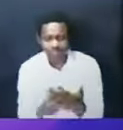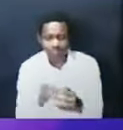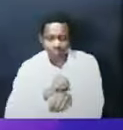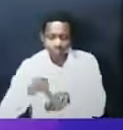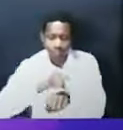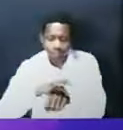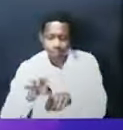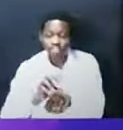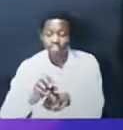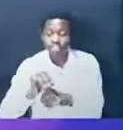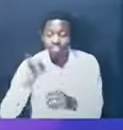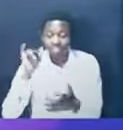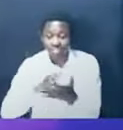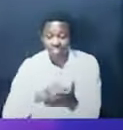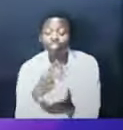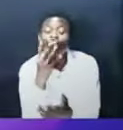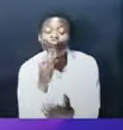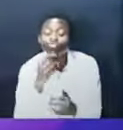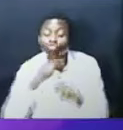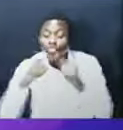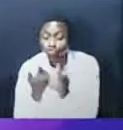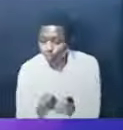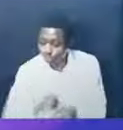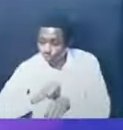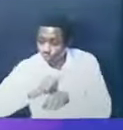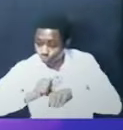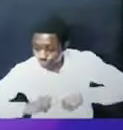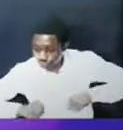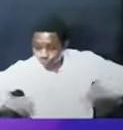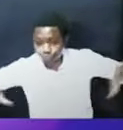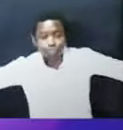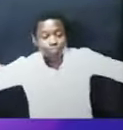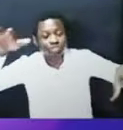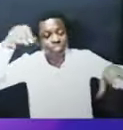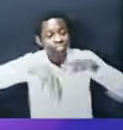on Christianity.